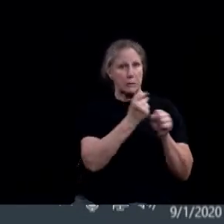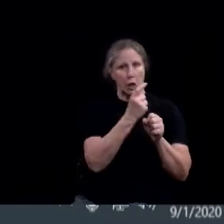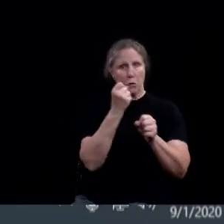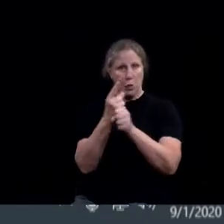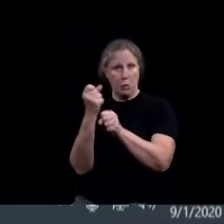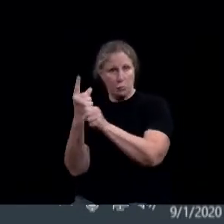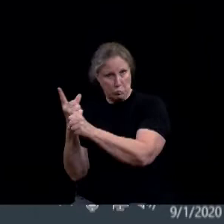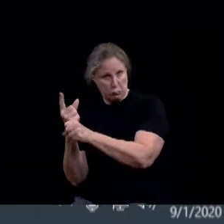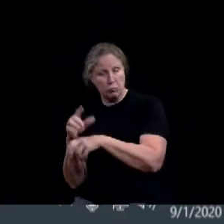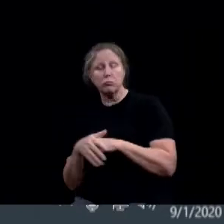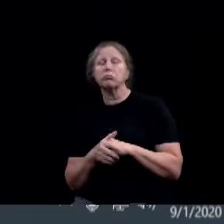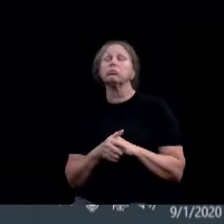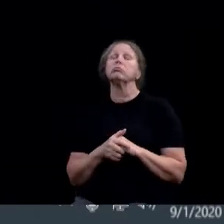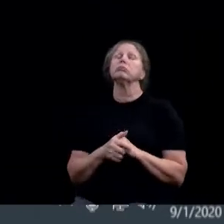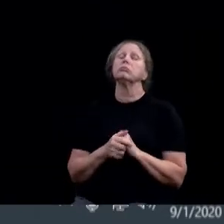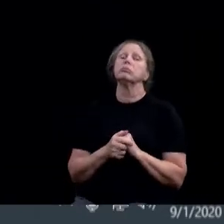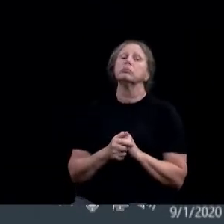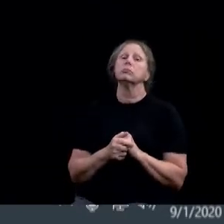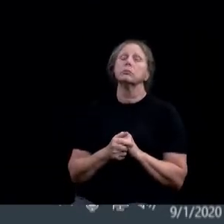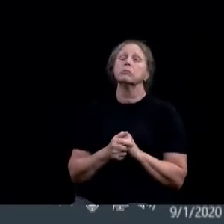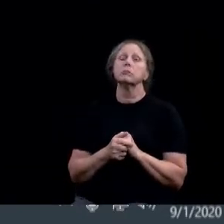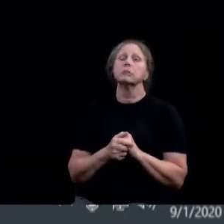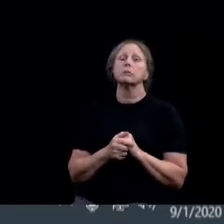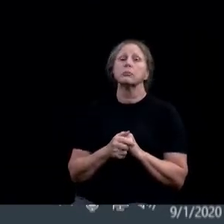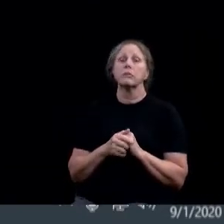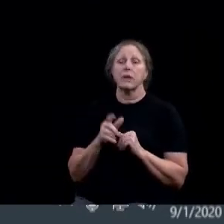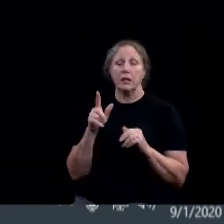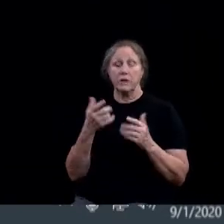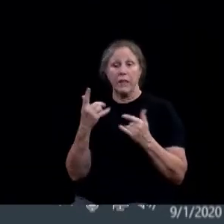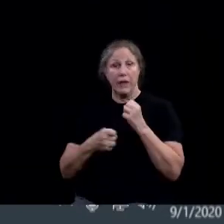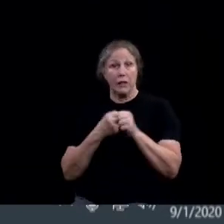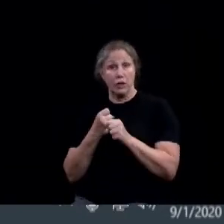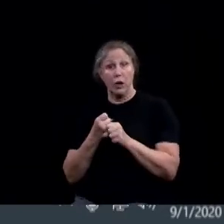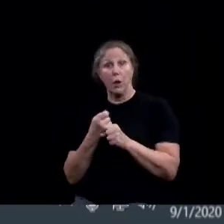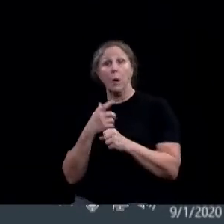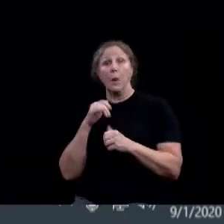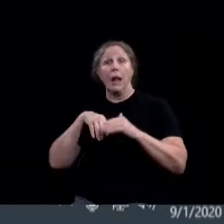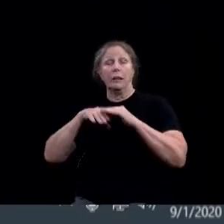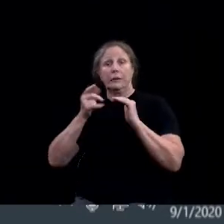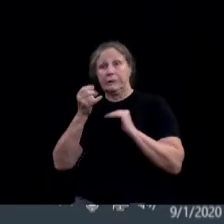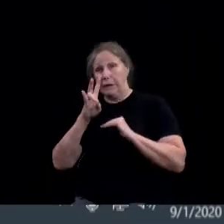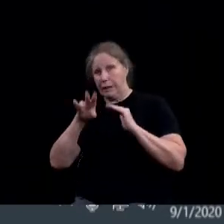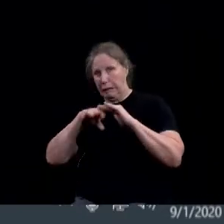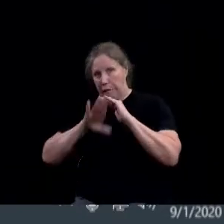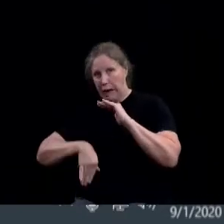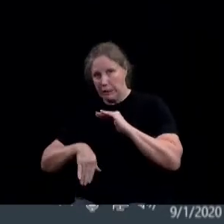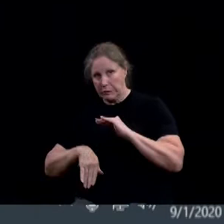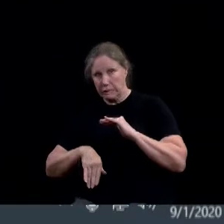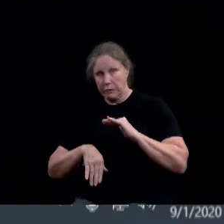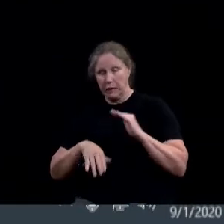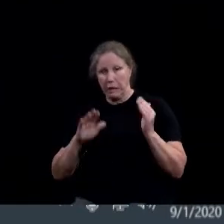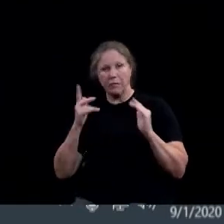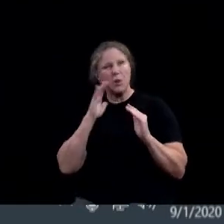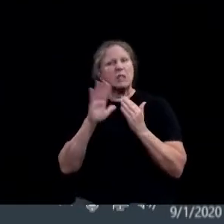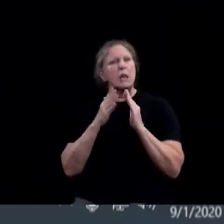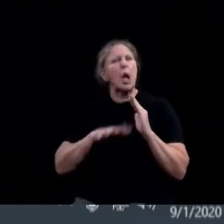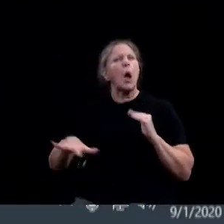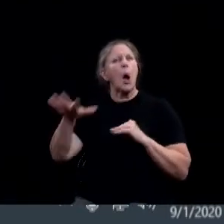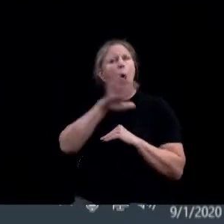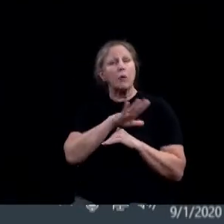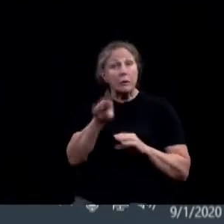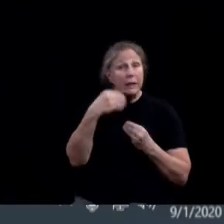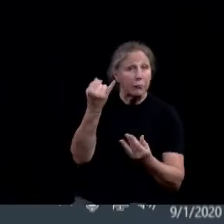17 less cases this year than last for the city. That gives you kind of an idea how it works. You can drill down to your heart's